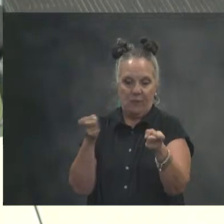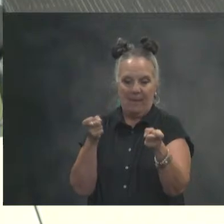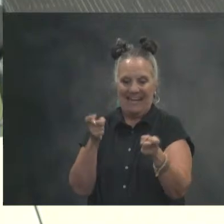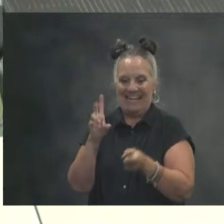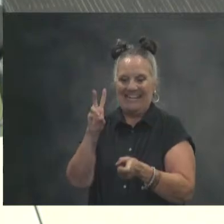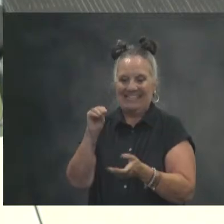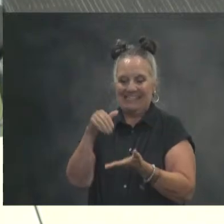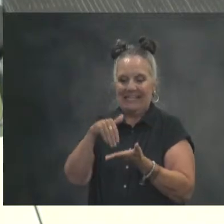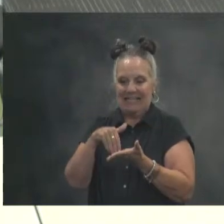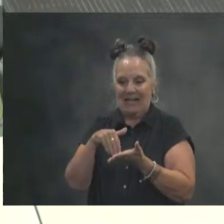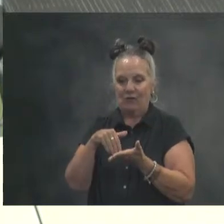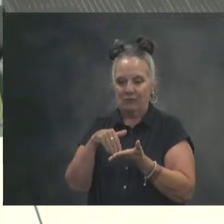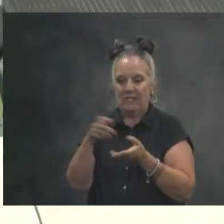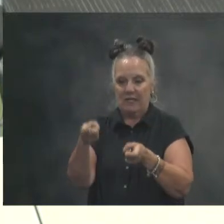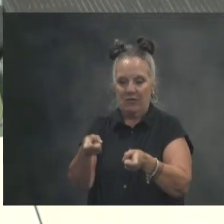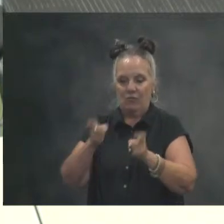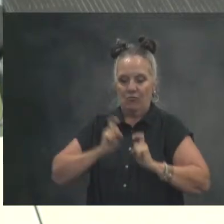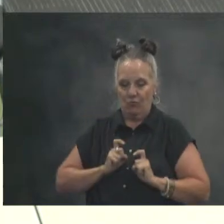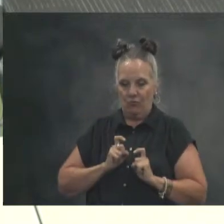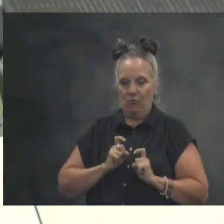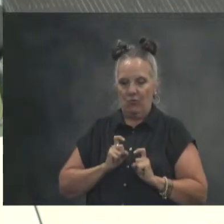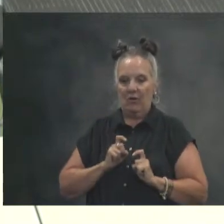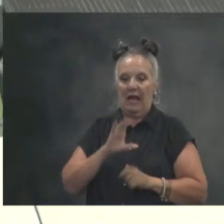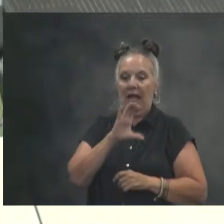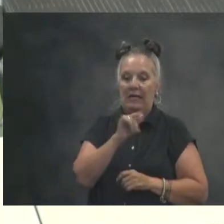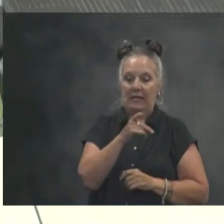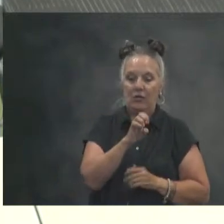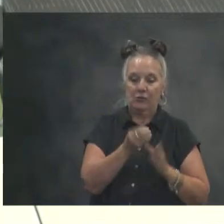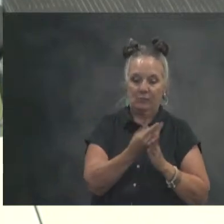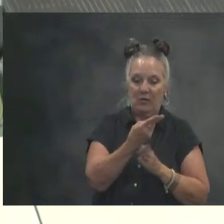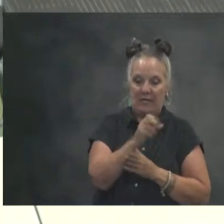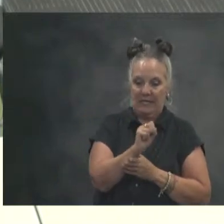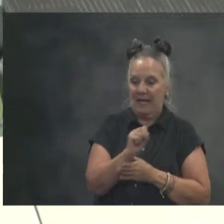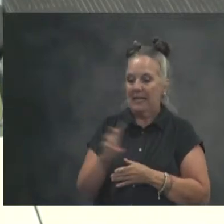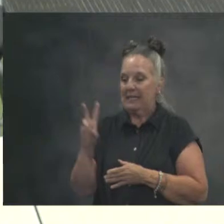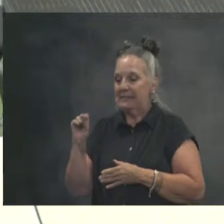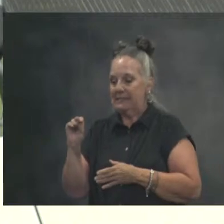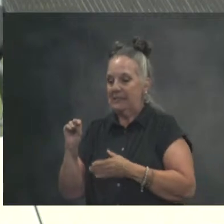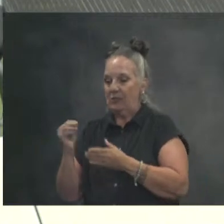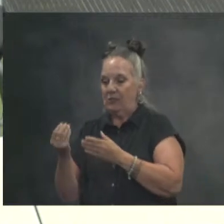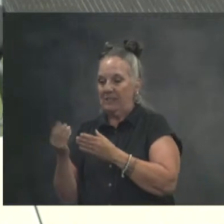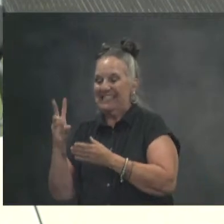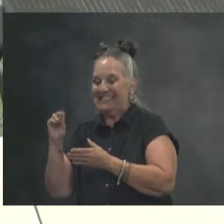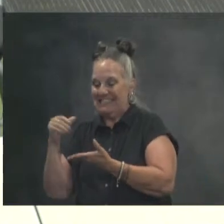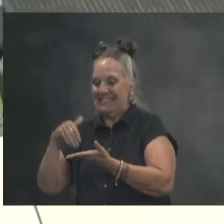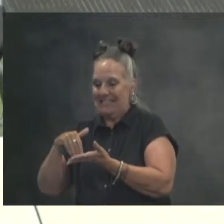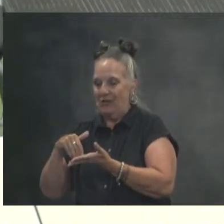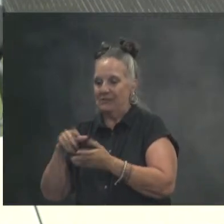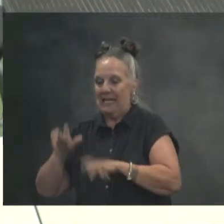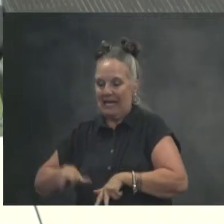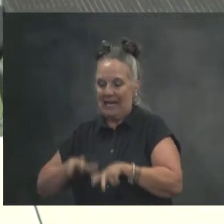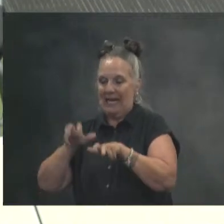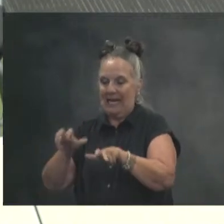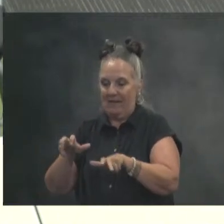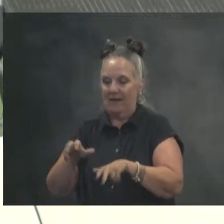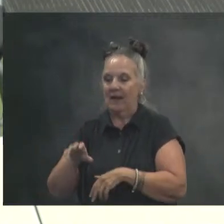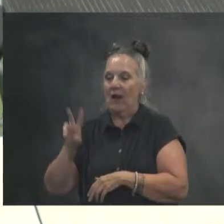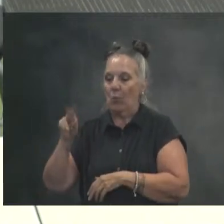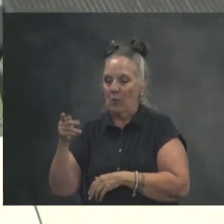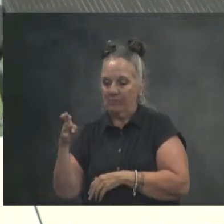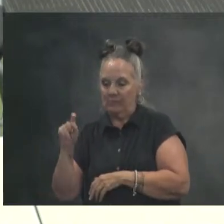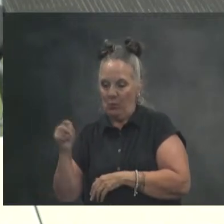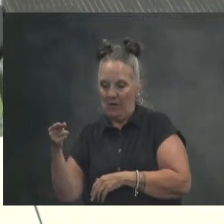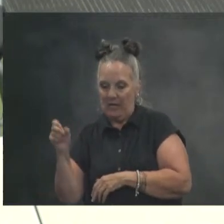$60,000 contribution invested in the fund at Clear Spring High School and the $60,000 contribution invested in the fund at Williamsport High